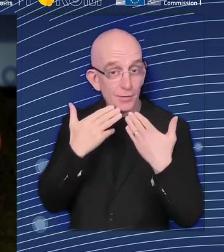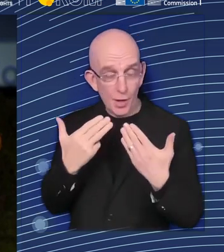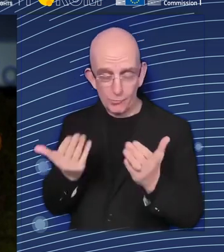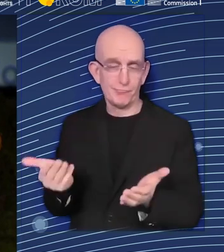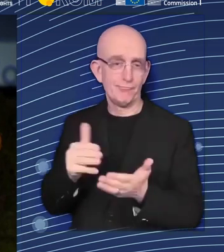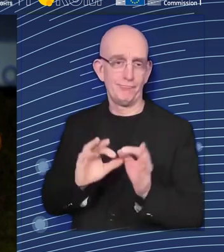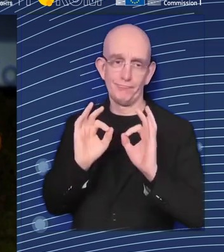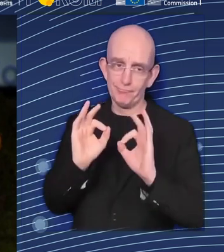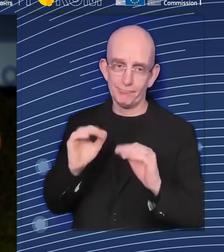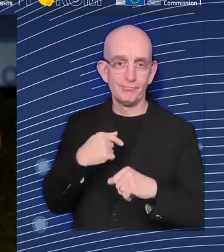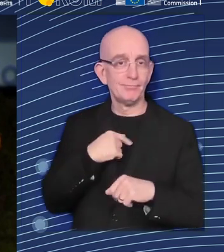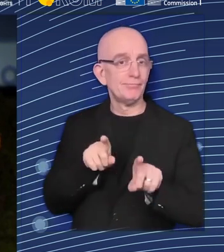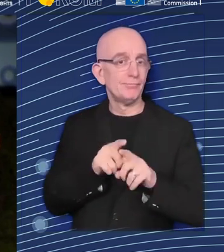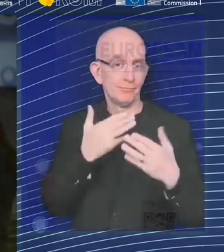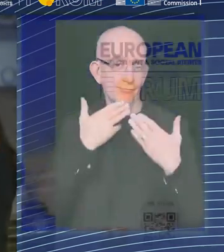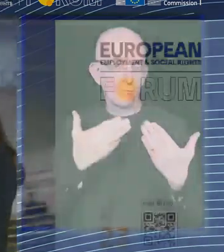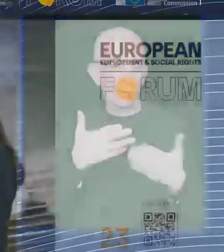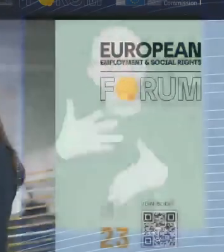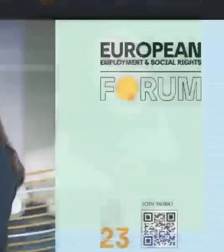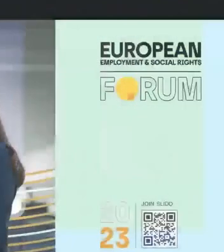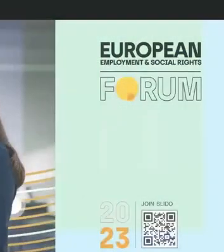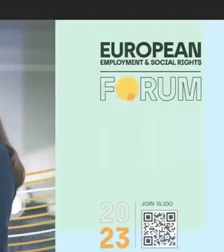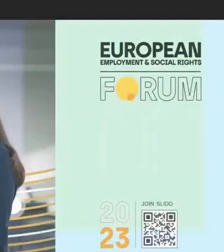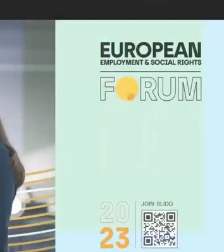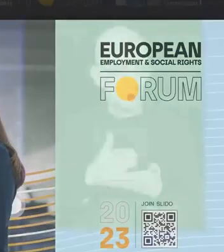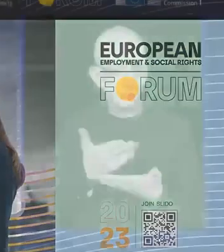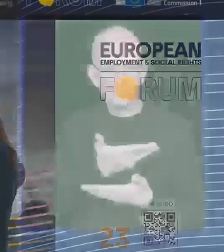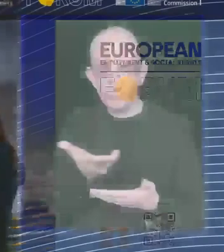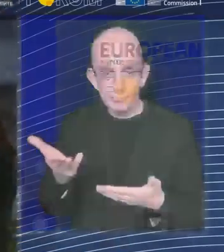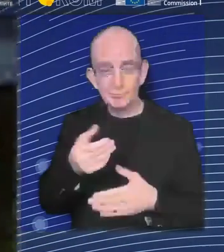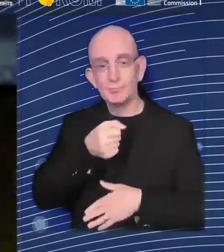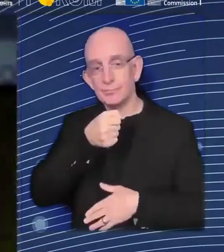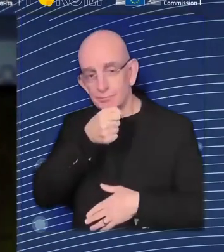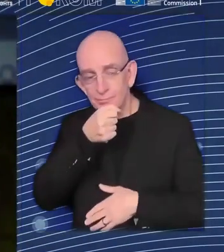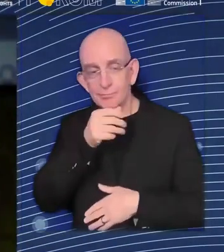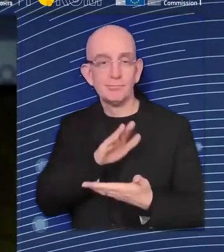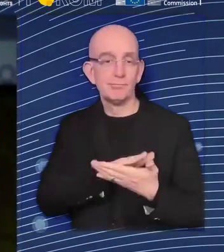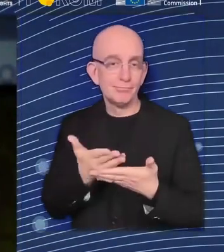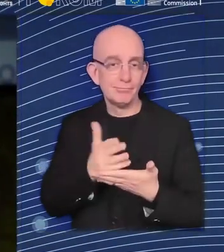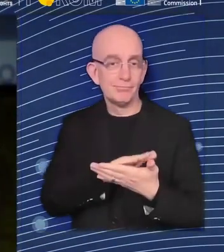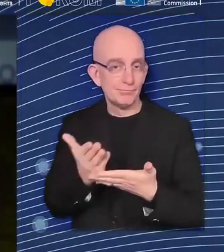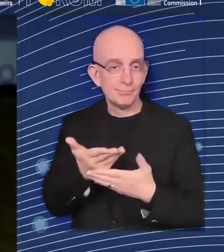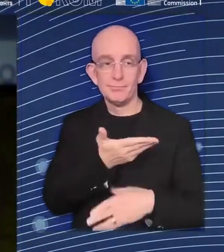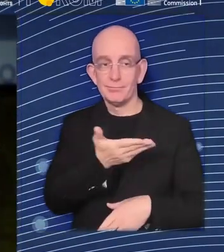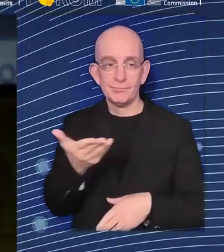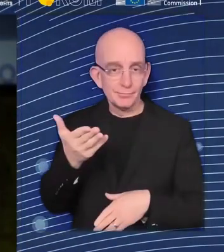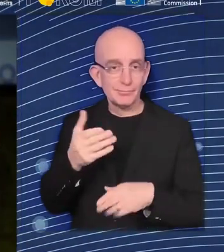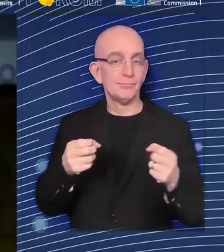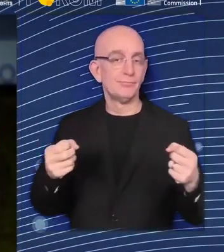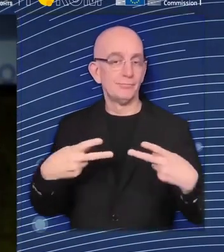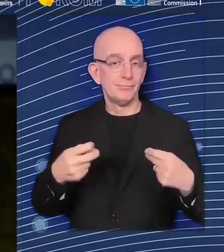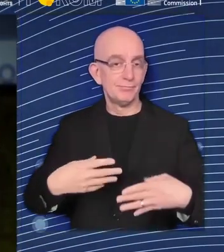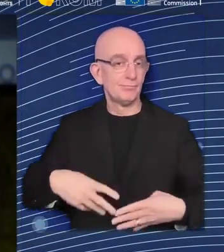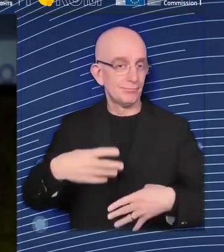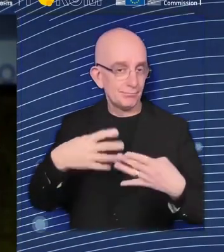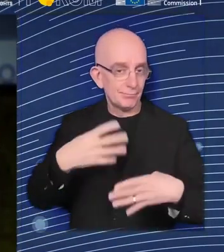all the staff, the tech team, including the organizing contractor. I thank the commission team for organizing this wonderful event,